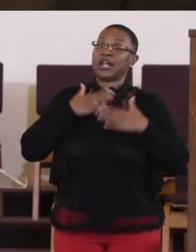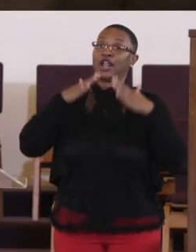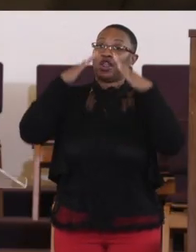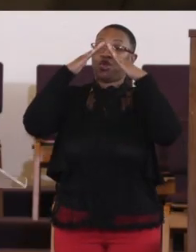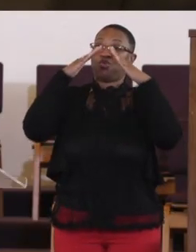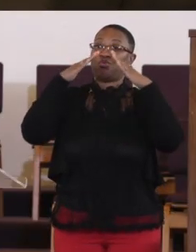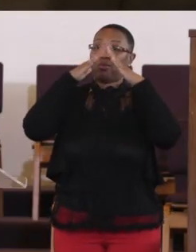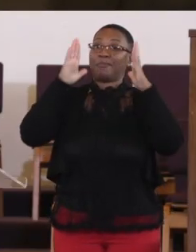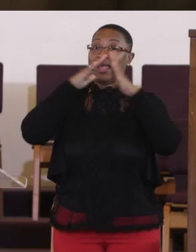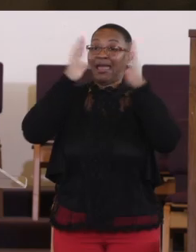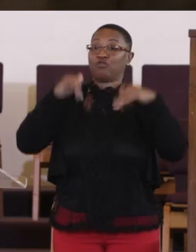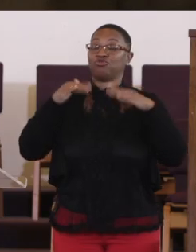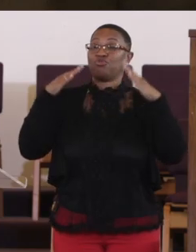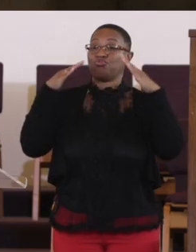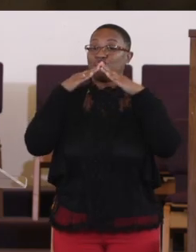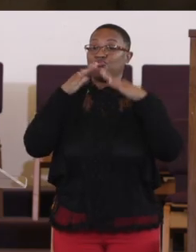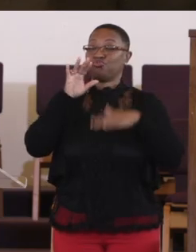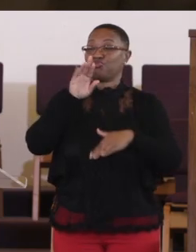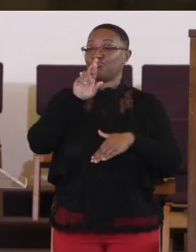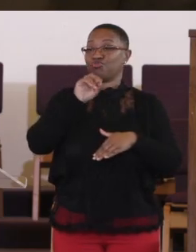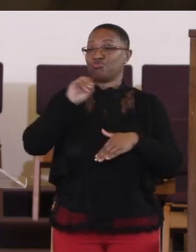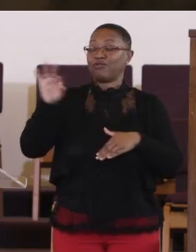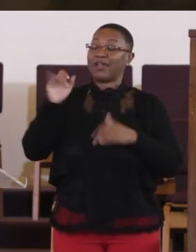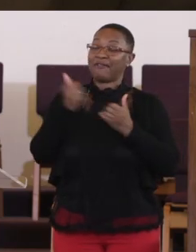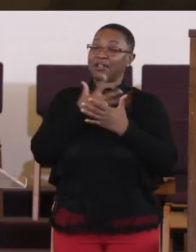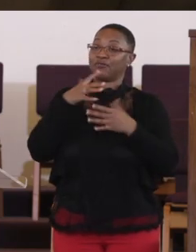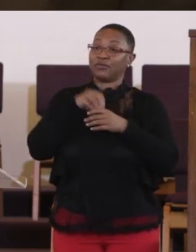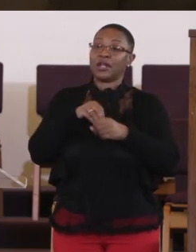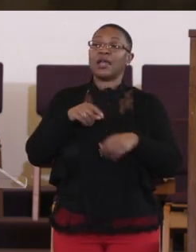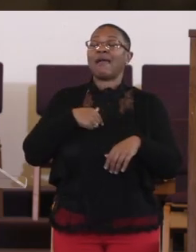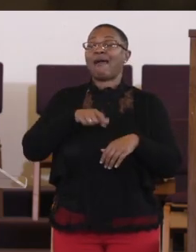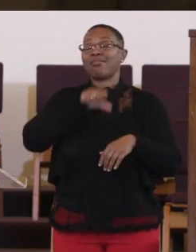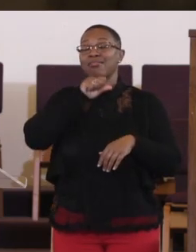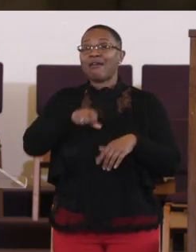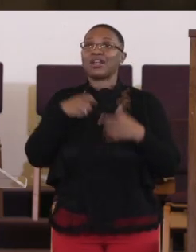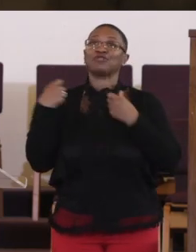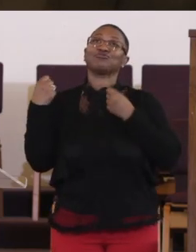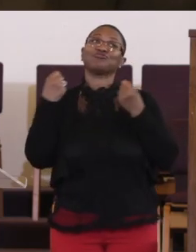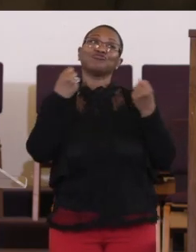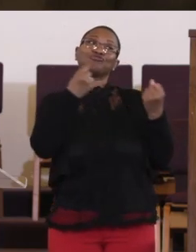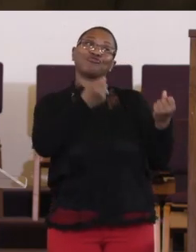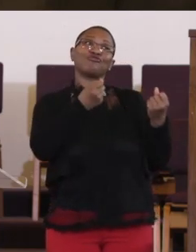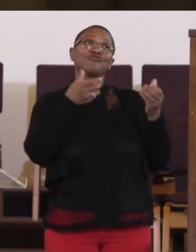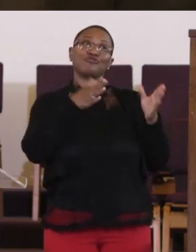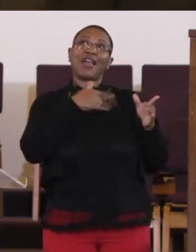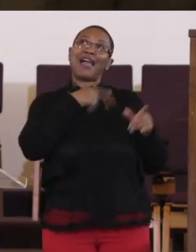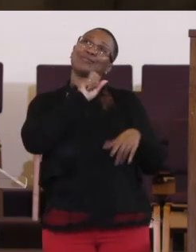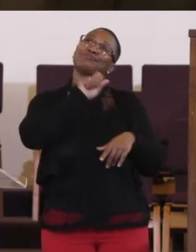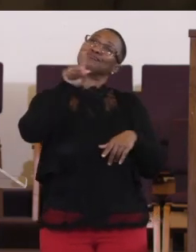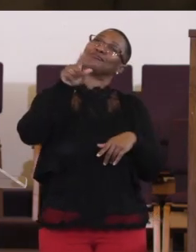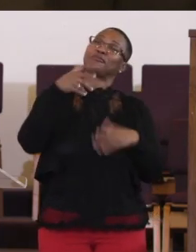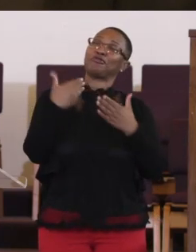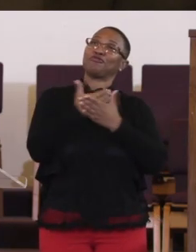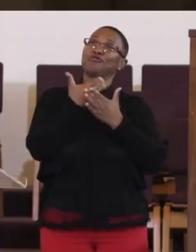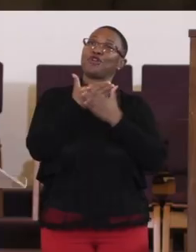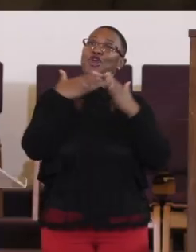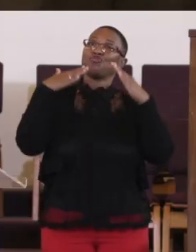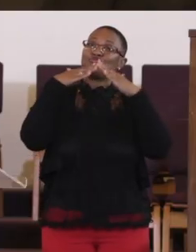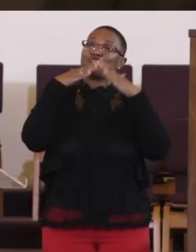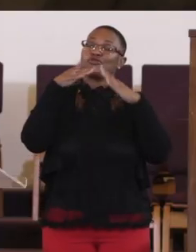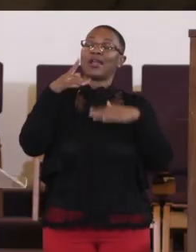that came with it. I am so glad. I love it. Drive down the street, you'll be able to see it. And plus, we got a grant for